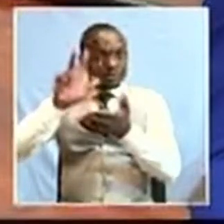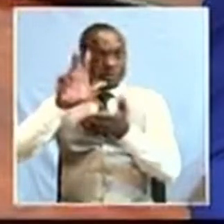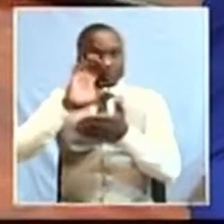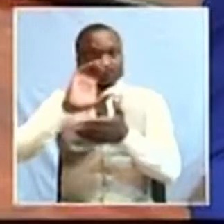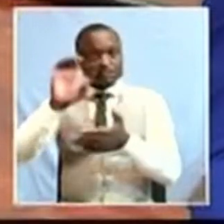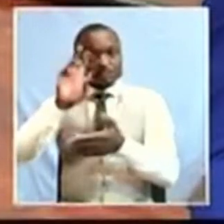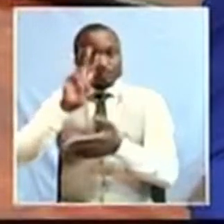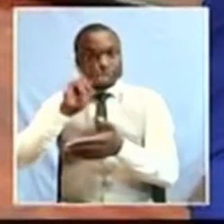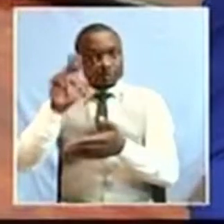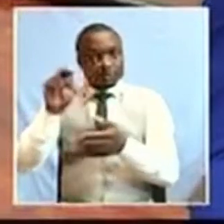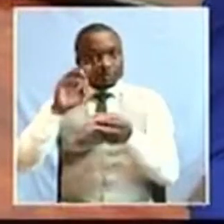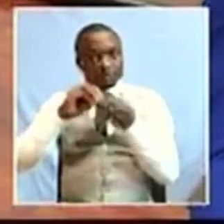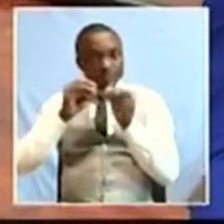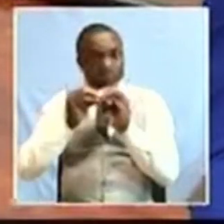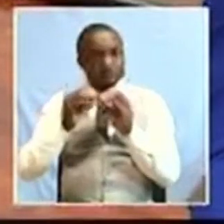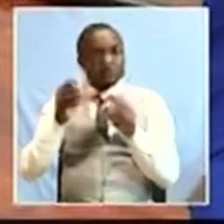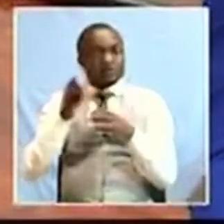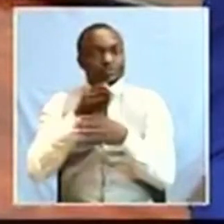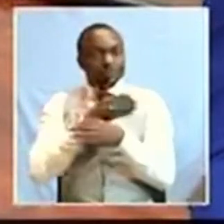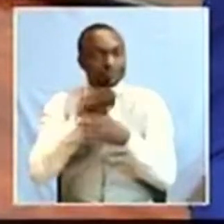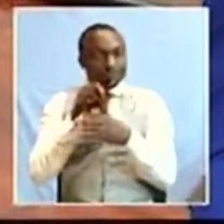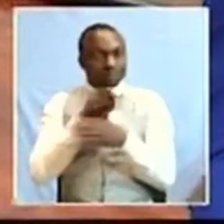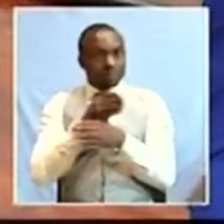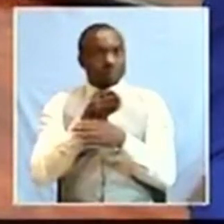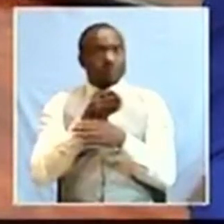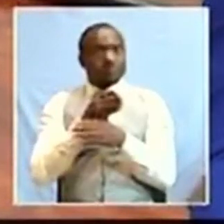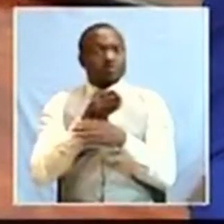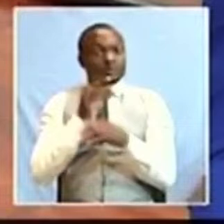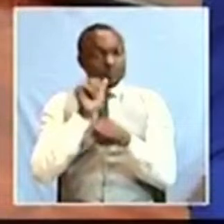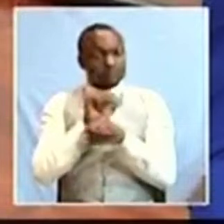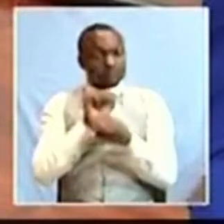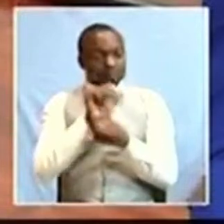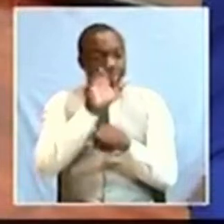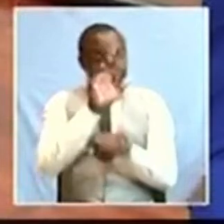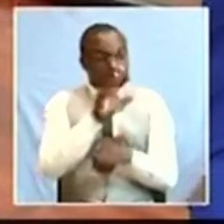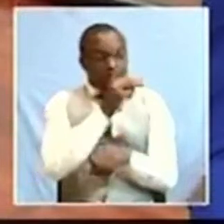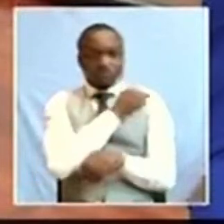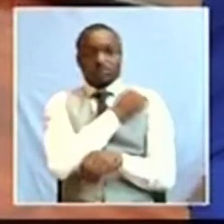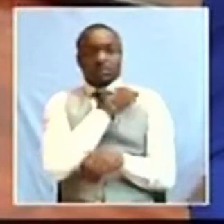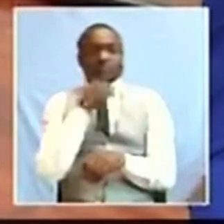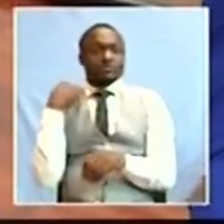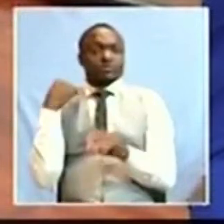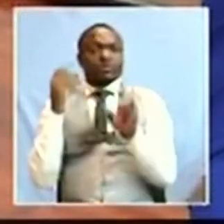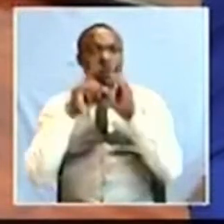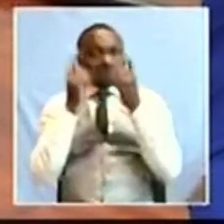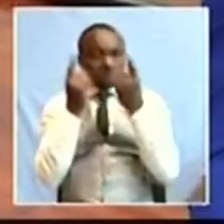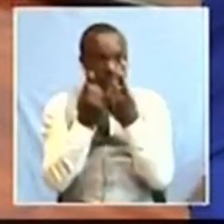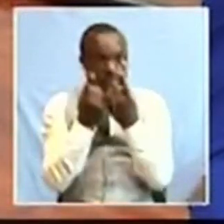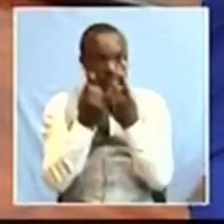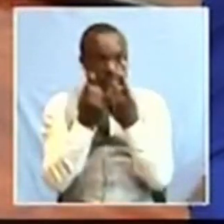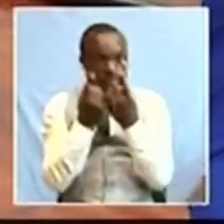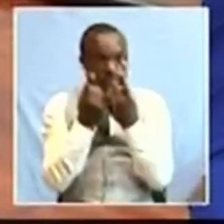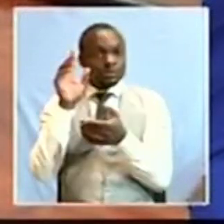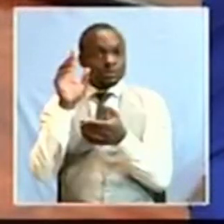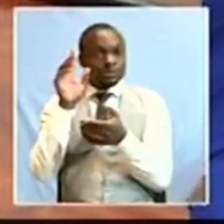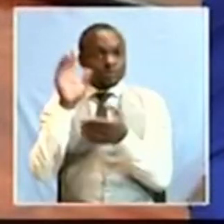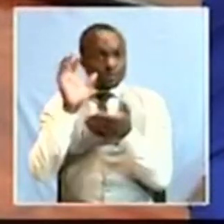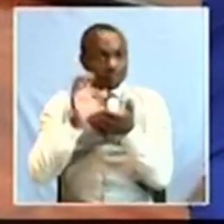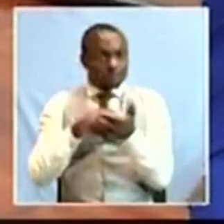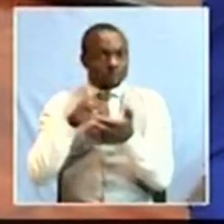1,322 number of businesses operating in MONZE district as opposed to the